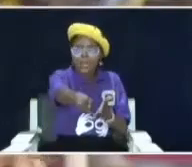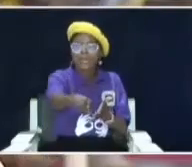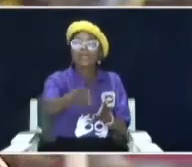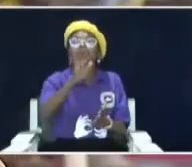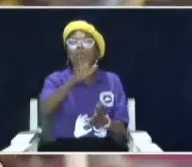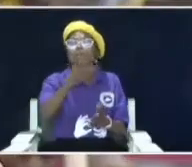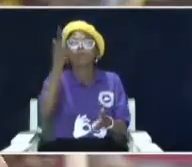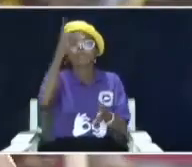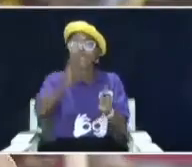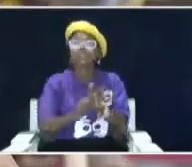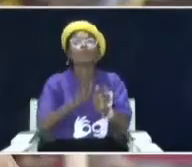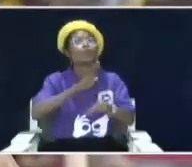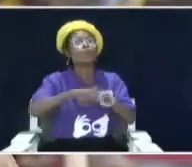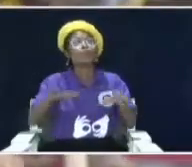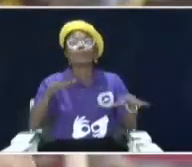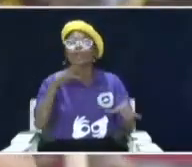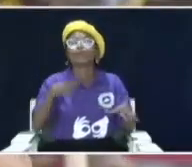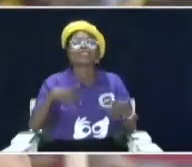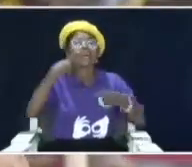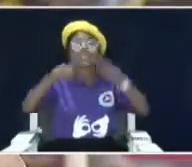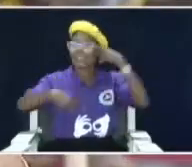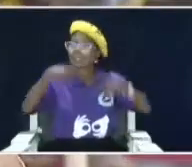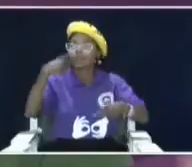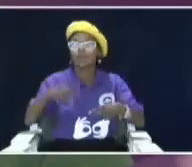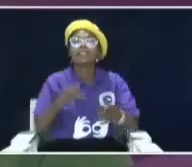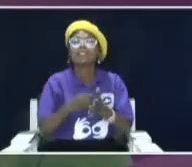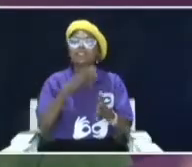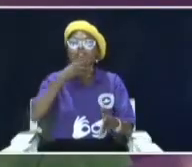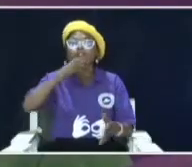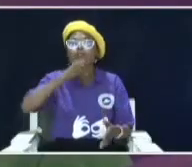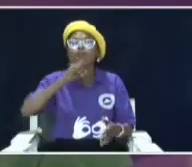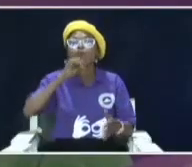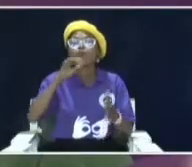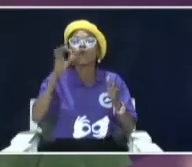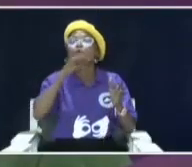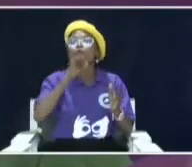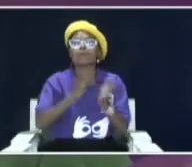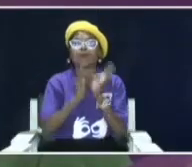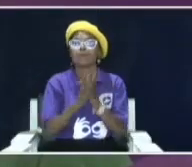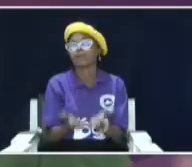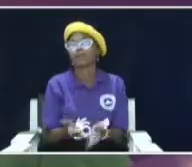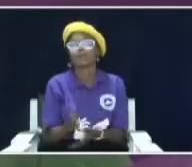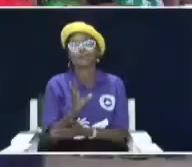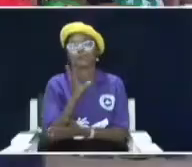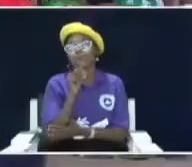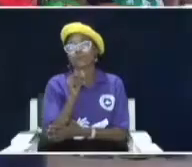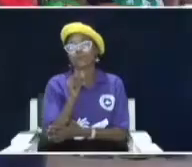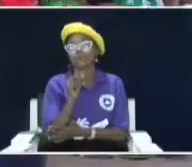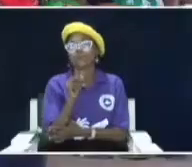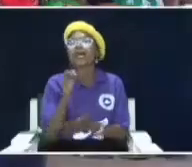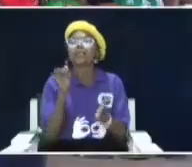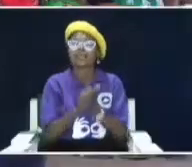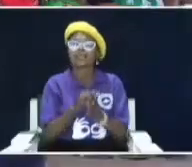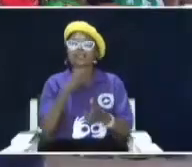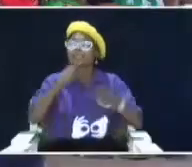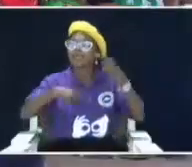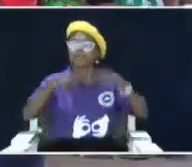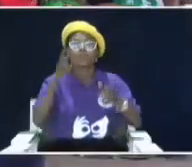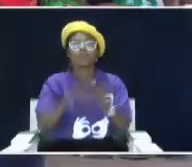argue. It is the Old Testament. That is argument. That is argument.